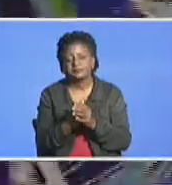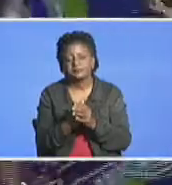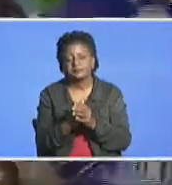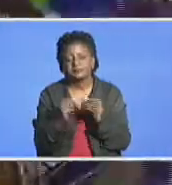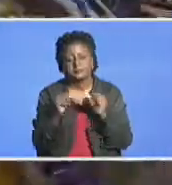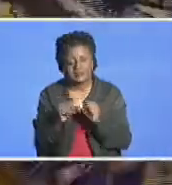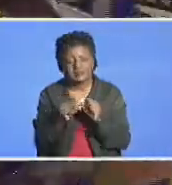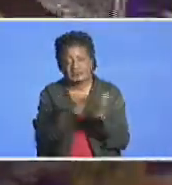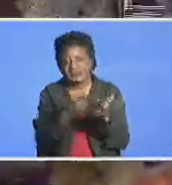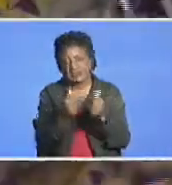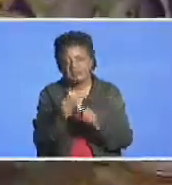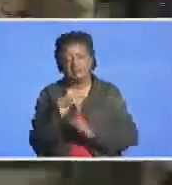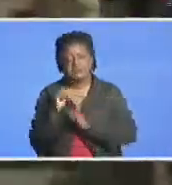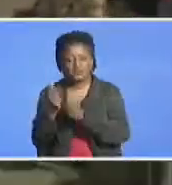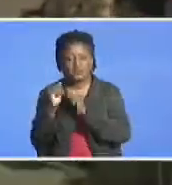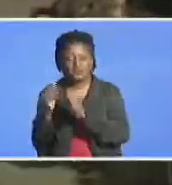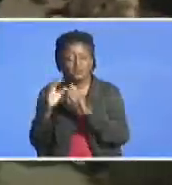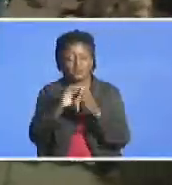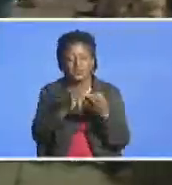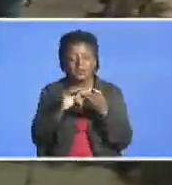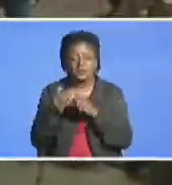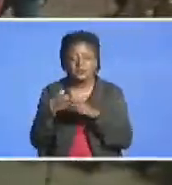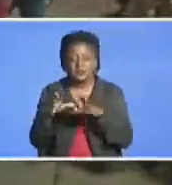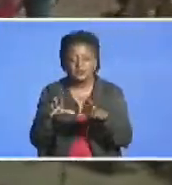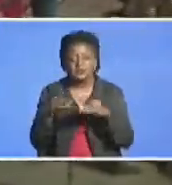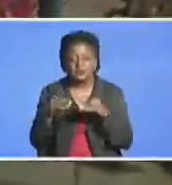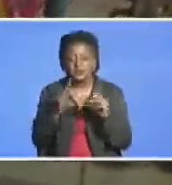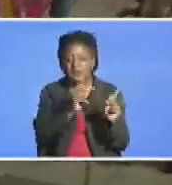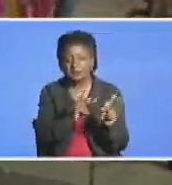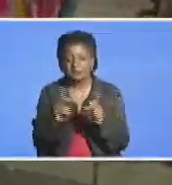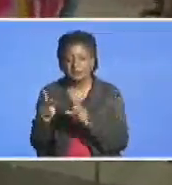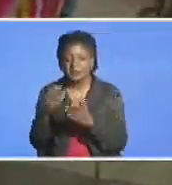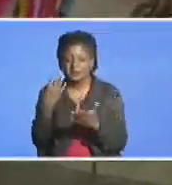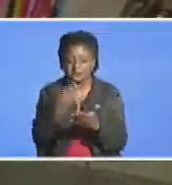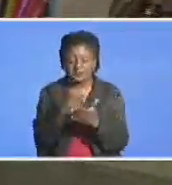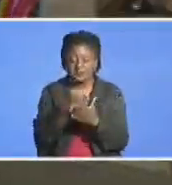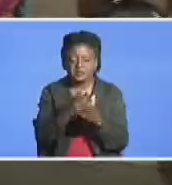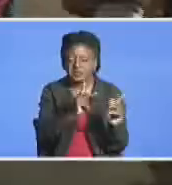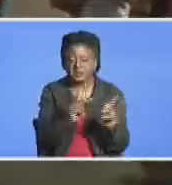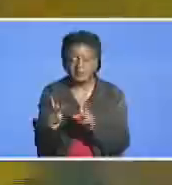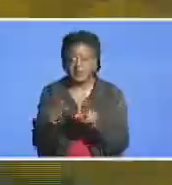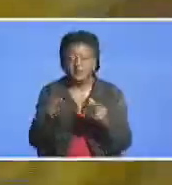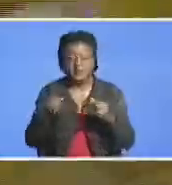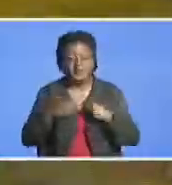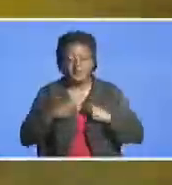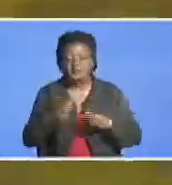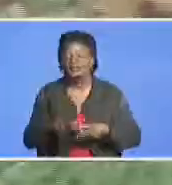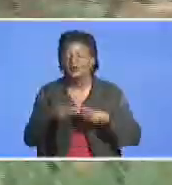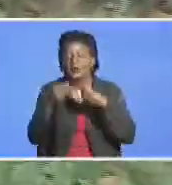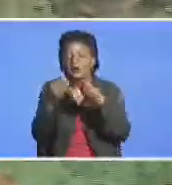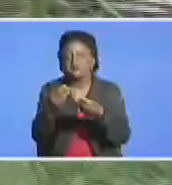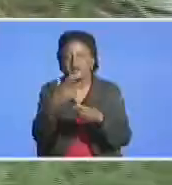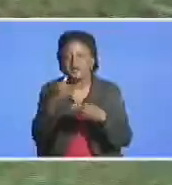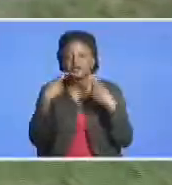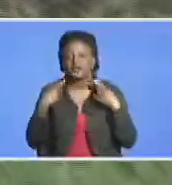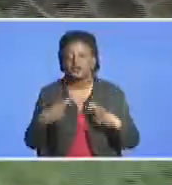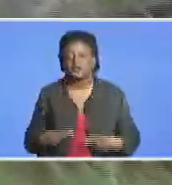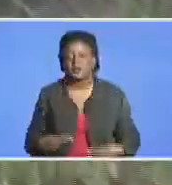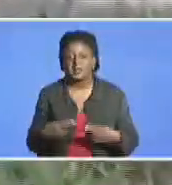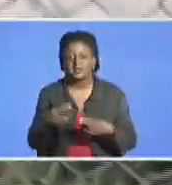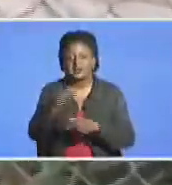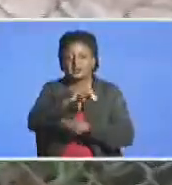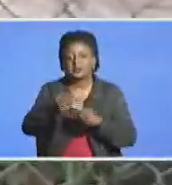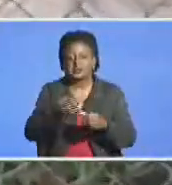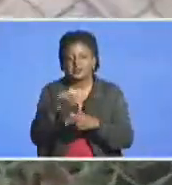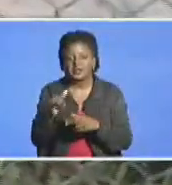While still to come, the Junkanoo community embraces what the proposed fiscal plan has to offer, and the Humane Society out of